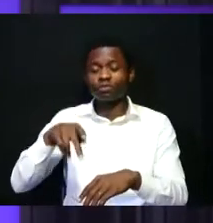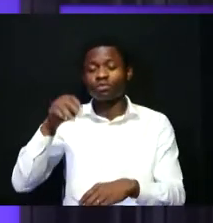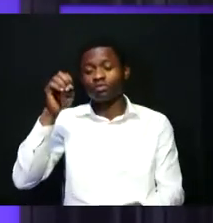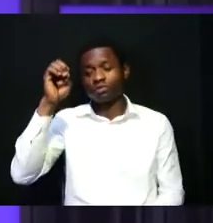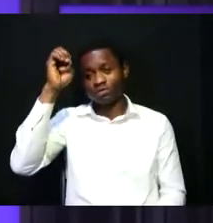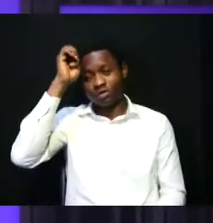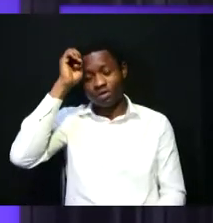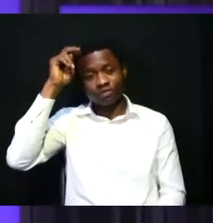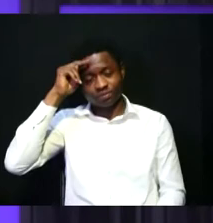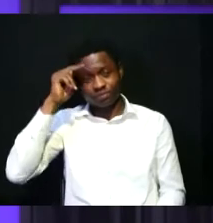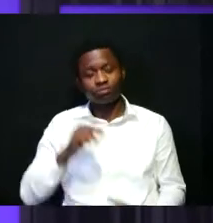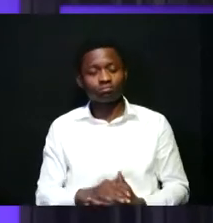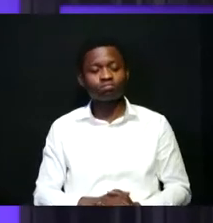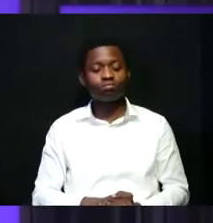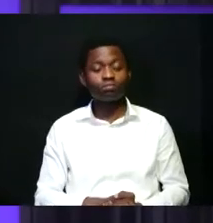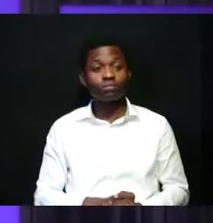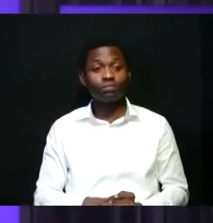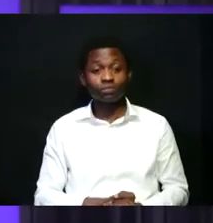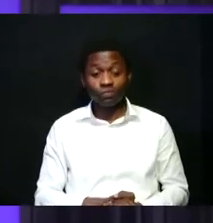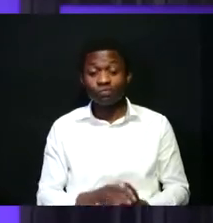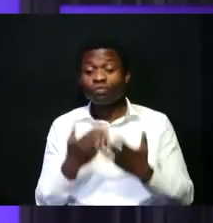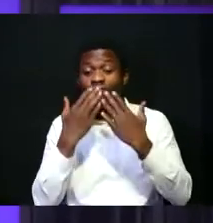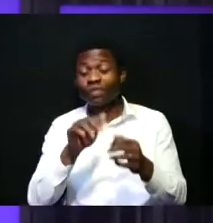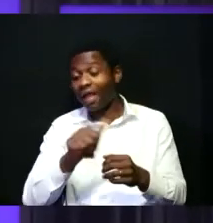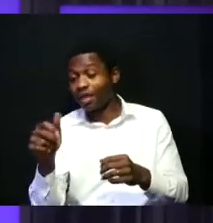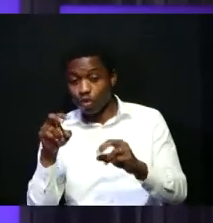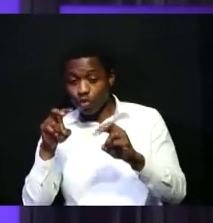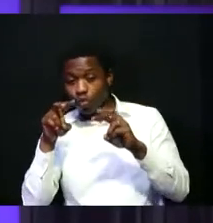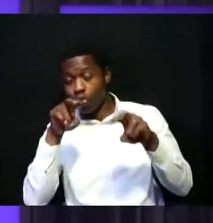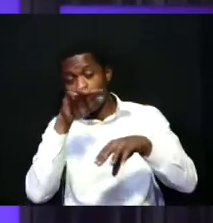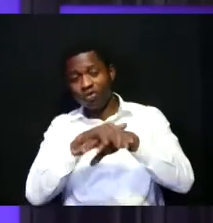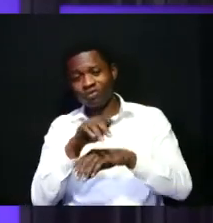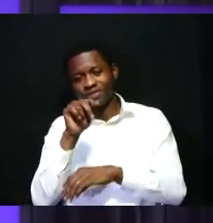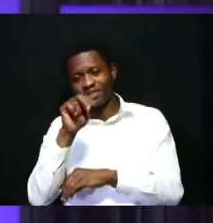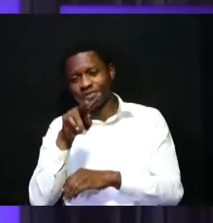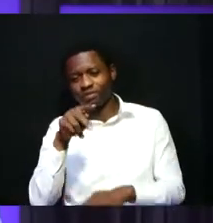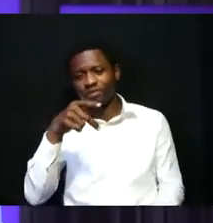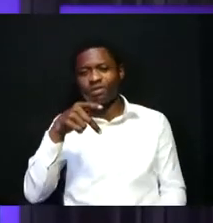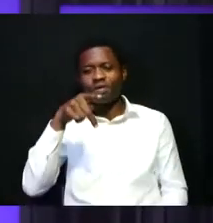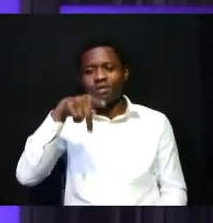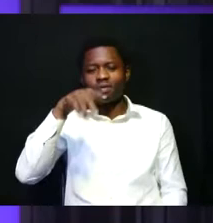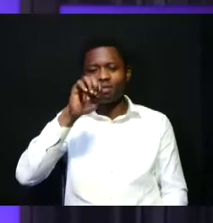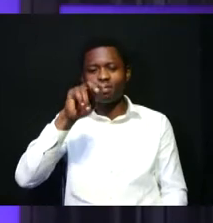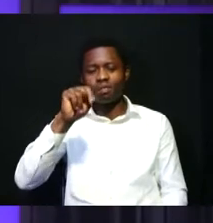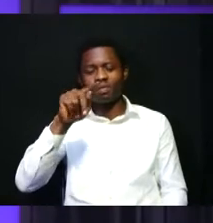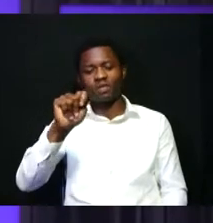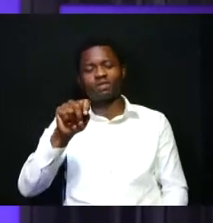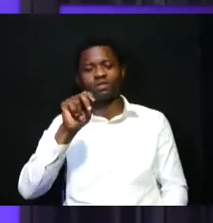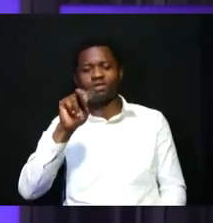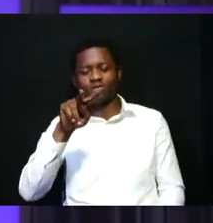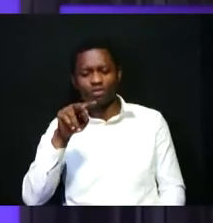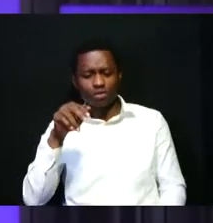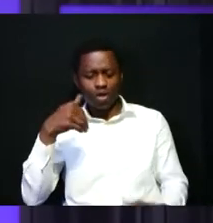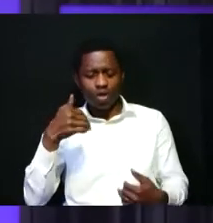to those who are joining us on TV, on Pen TV. It's all about Jesus. Pen TV, we are on the satellite